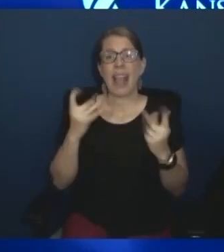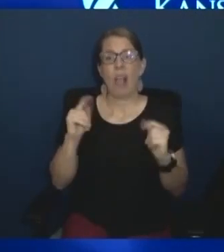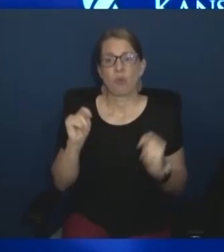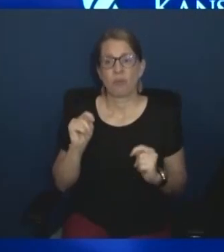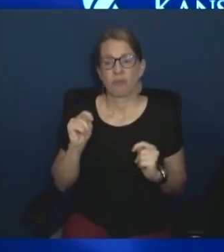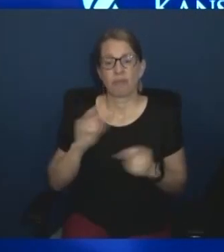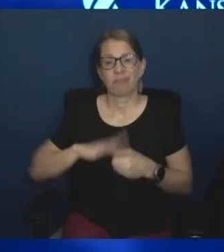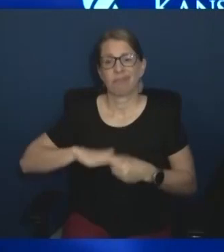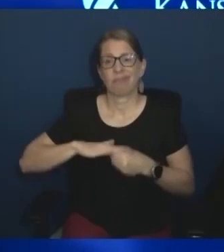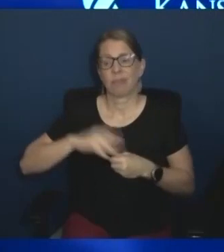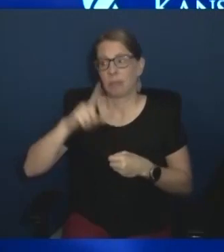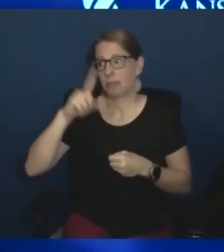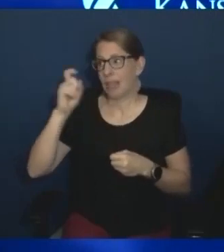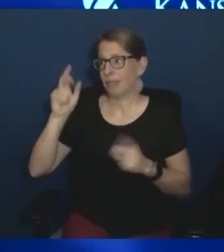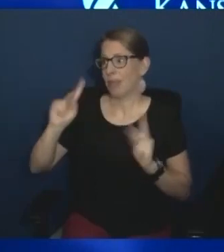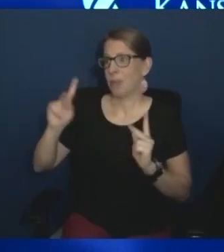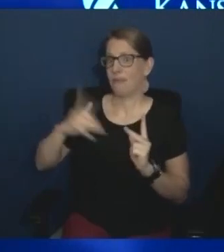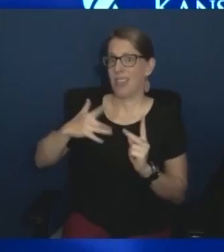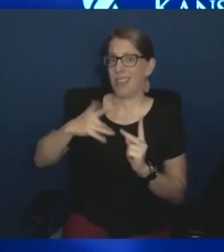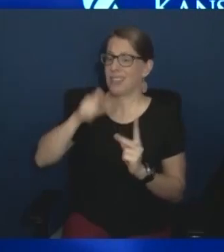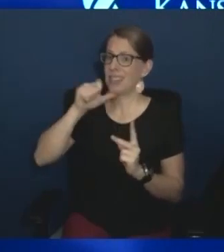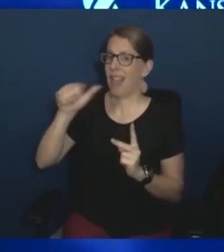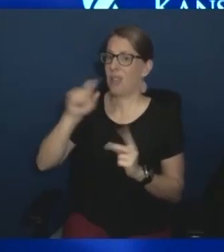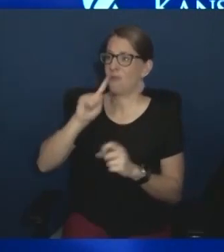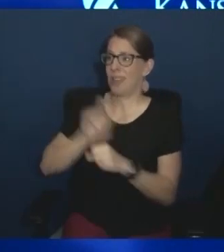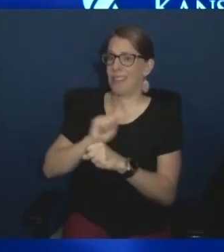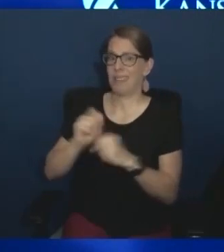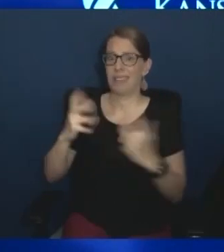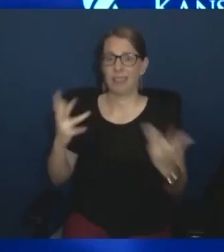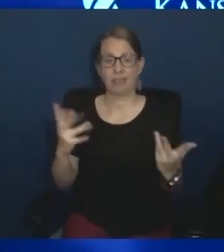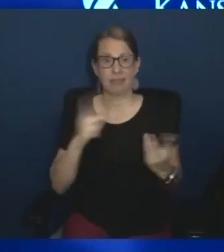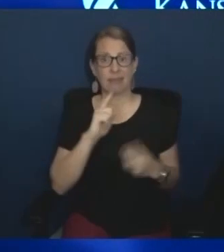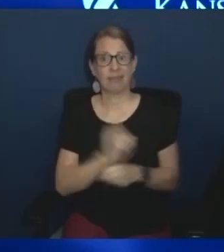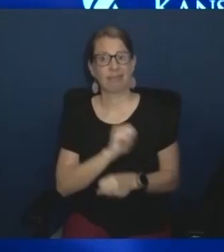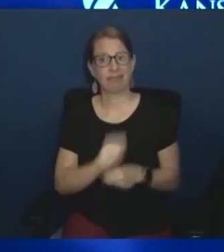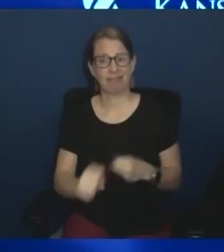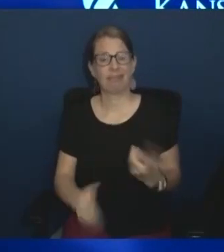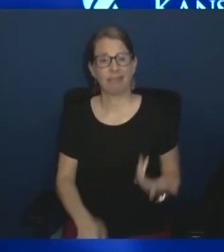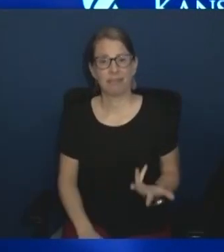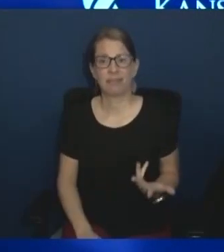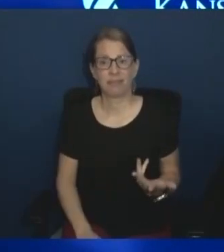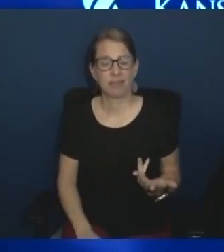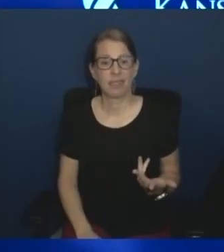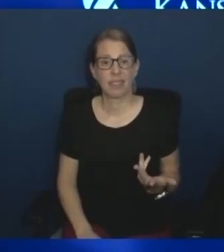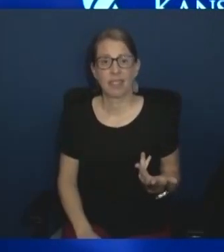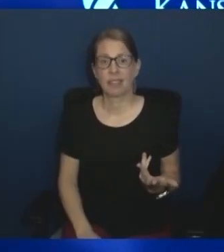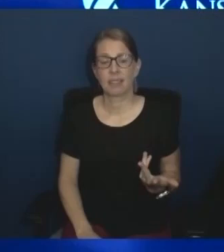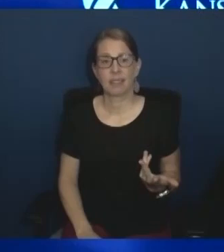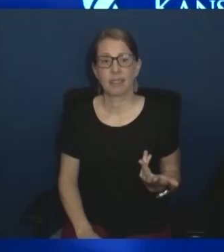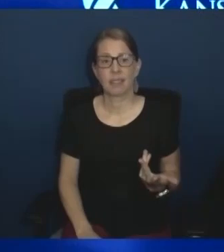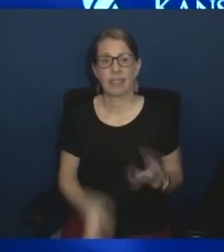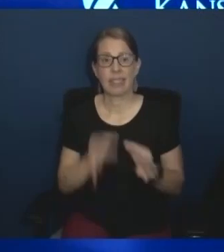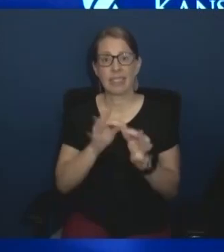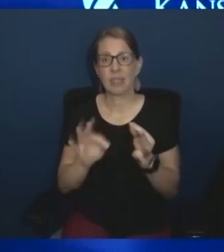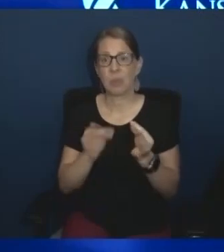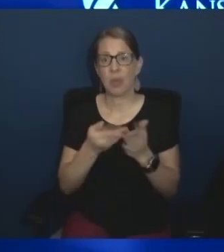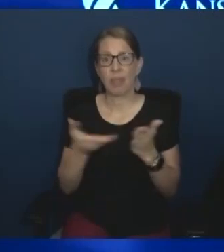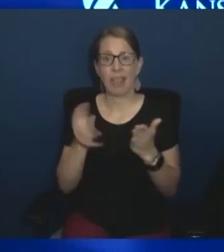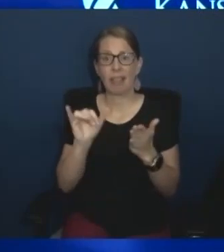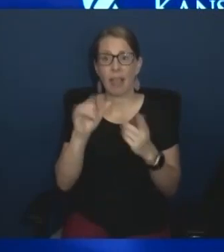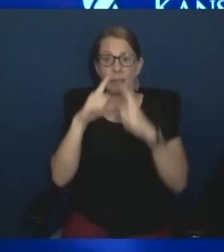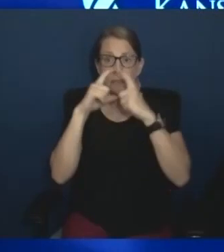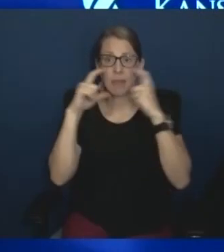it's real, and it is very real. And the simplest things like wearing a mask and washing